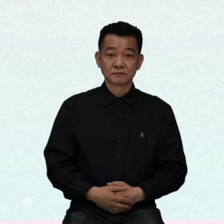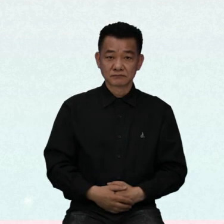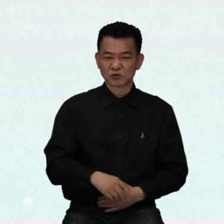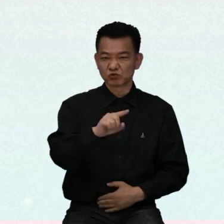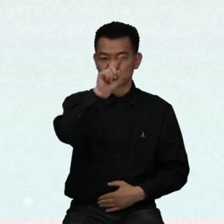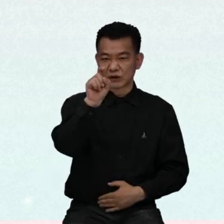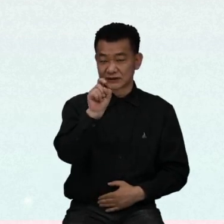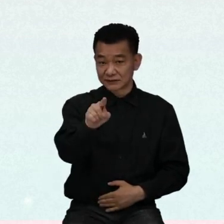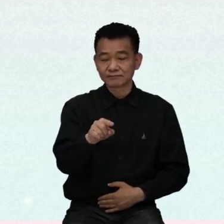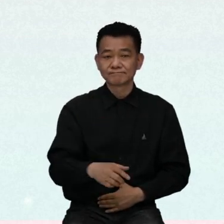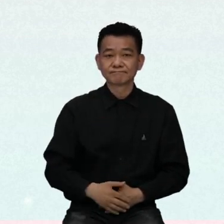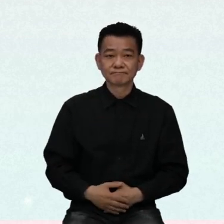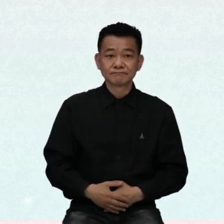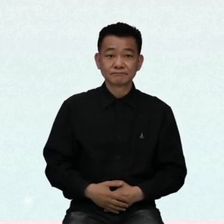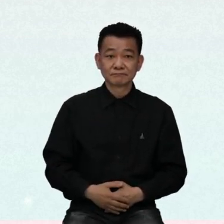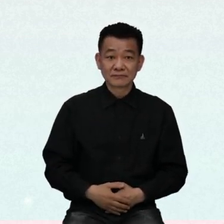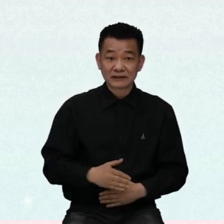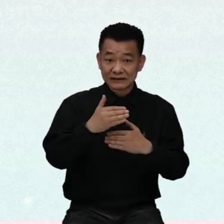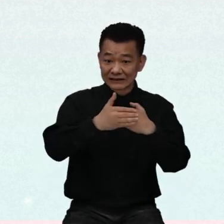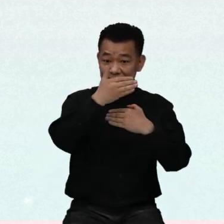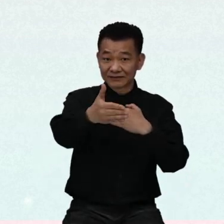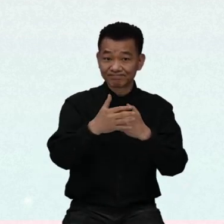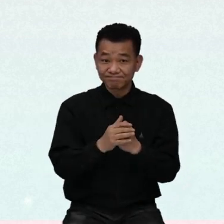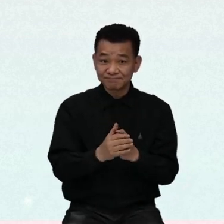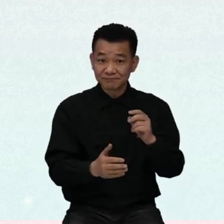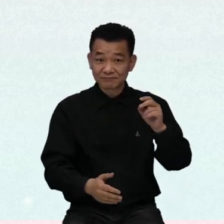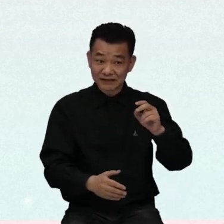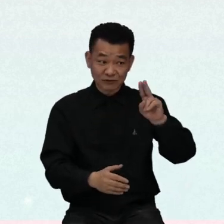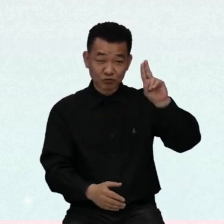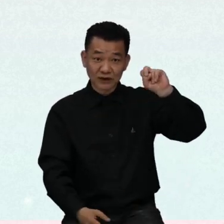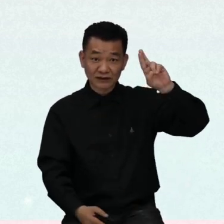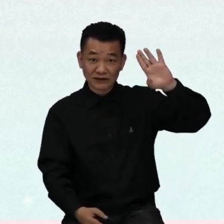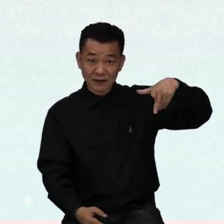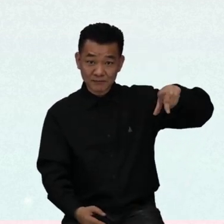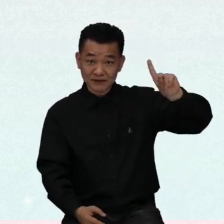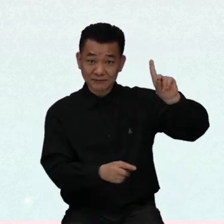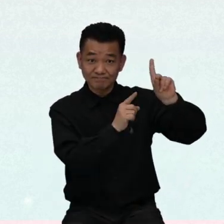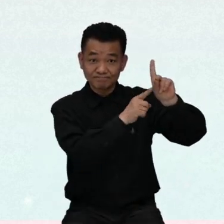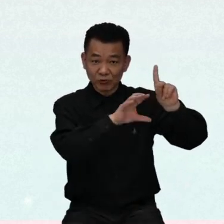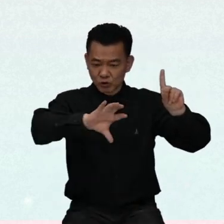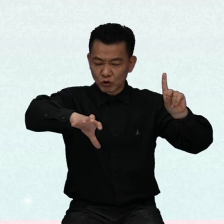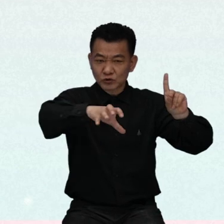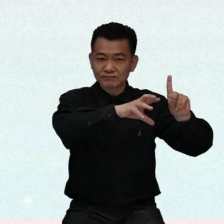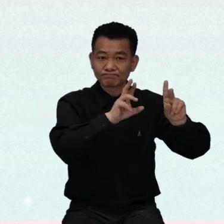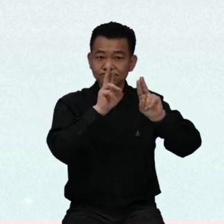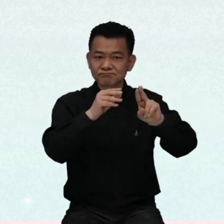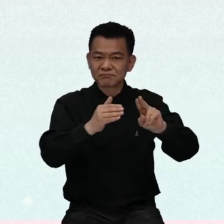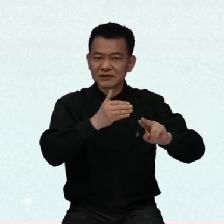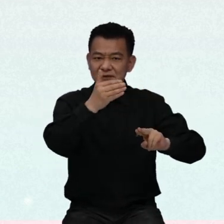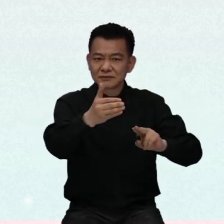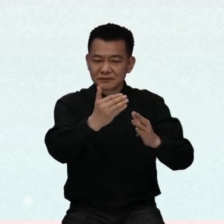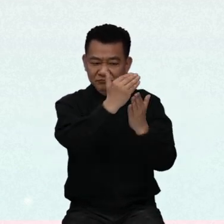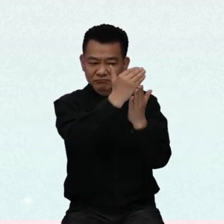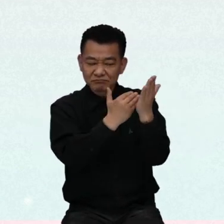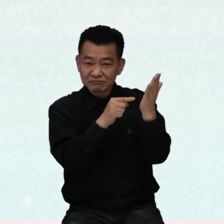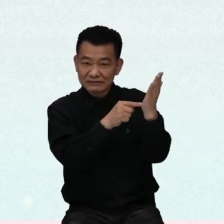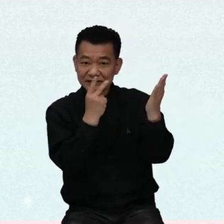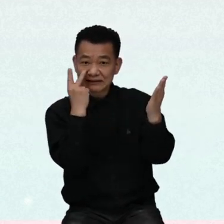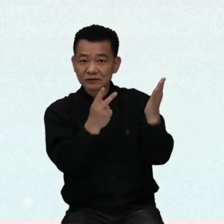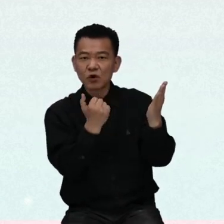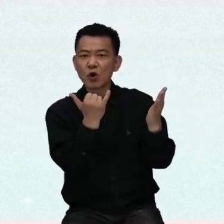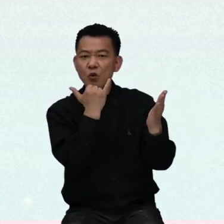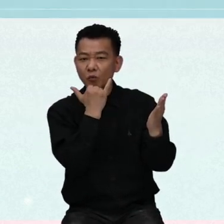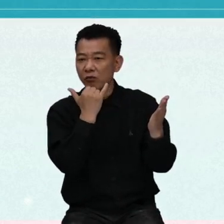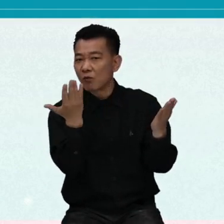Shall we solve a quiz? From the following, which is not a correct statement about the reports by states parties in the UN